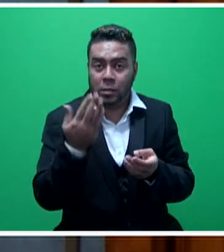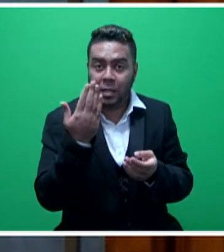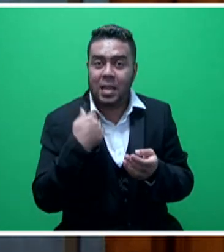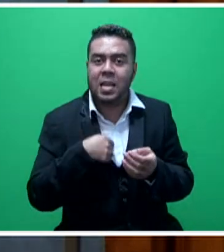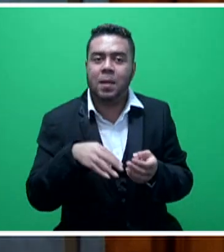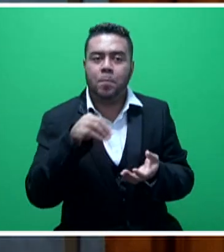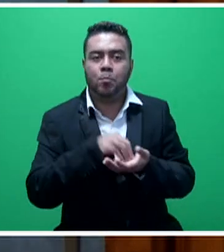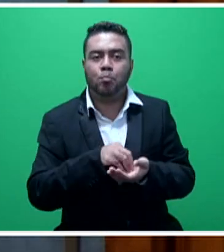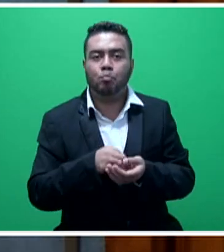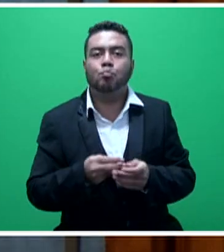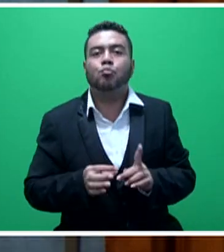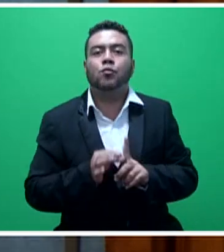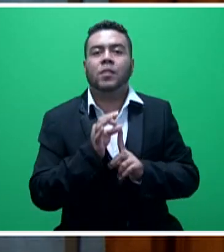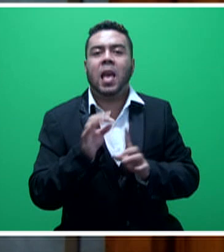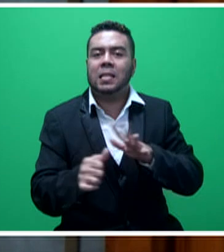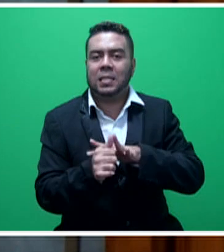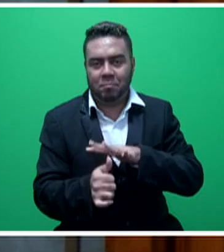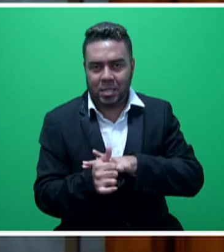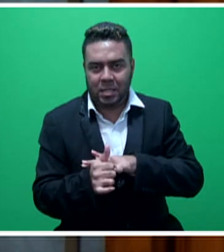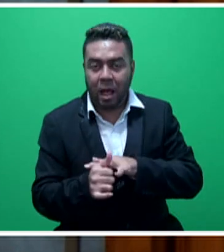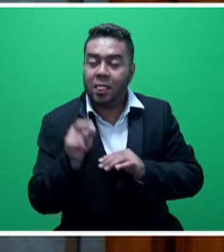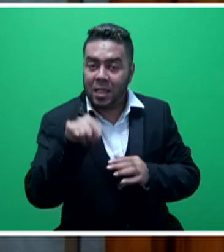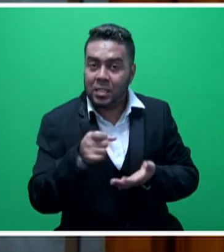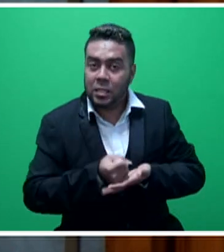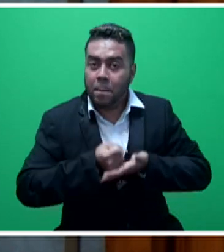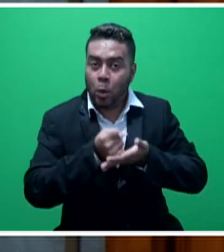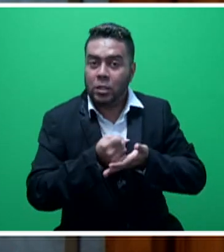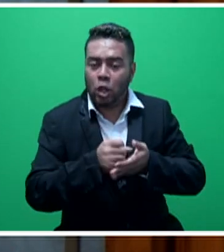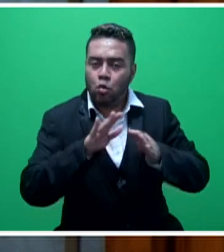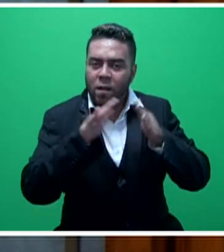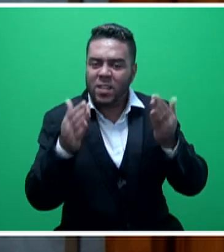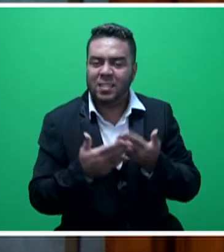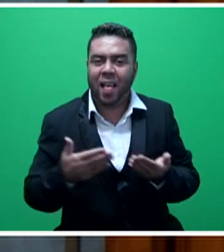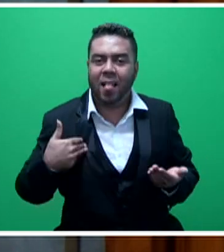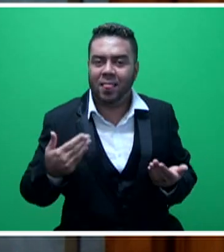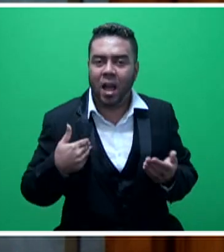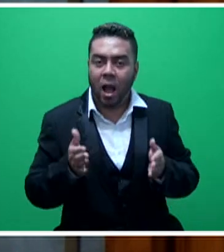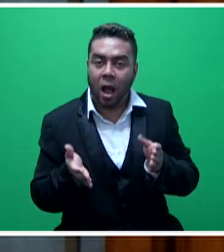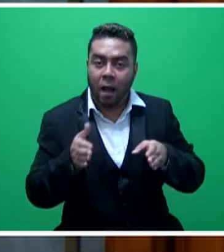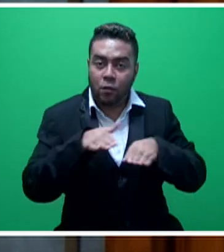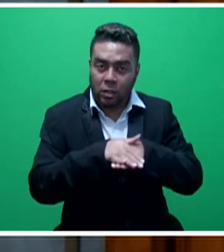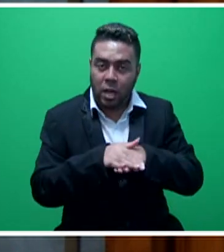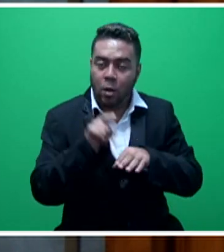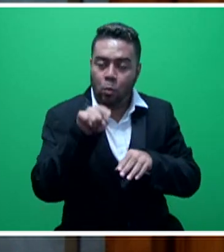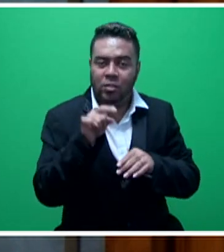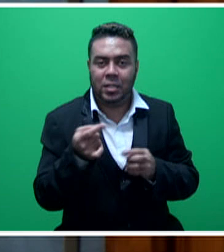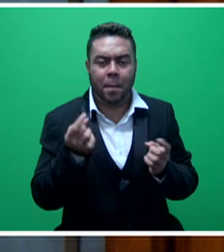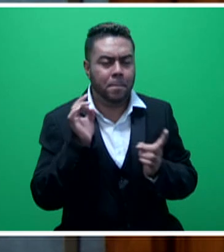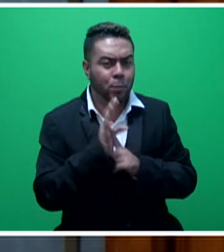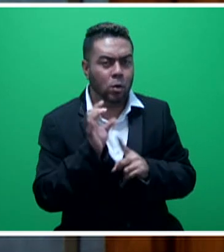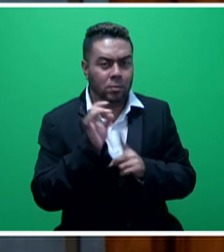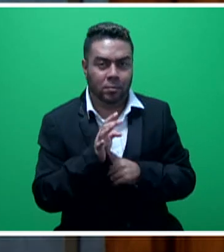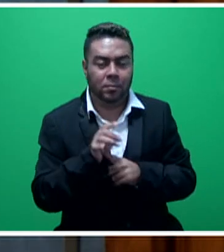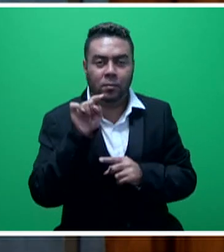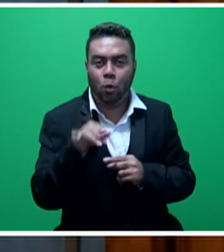improving accessibility. This supports universal health coverage, which is a key component of our health